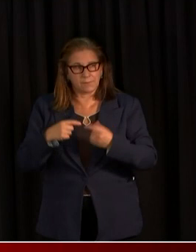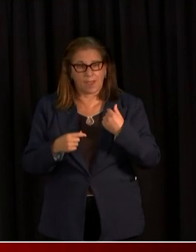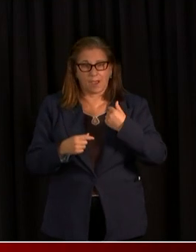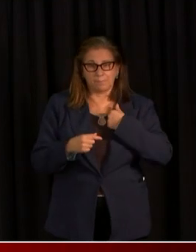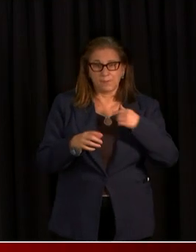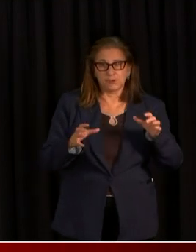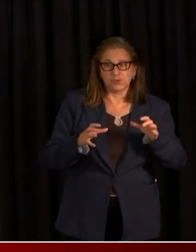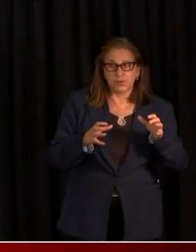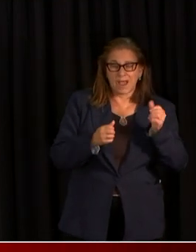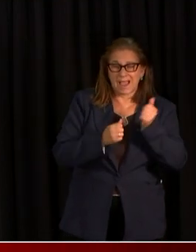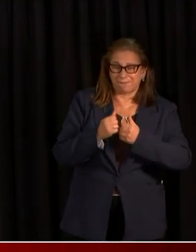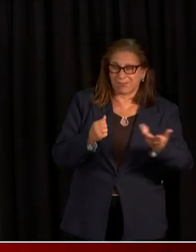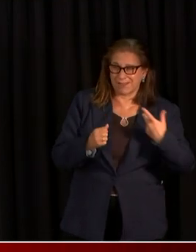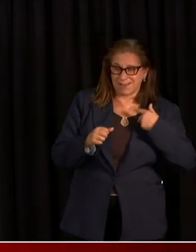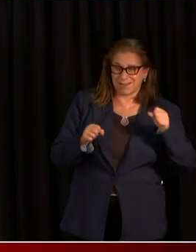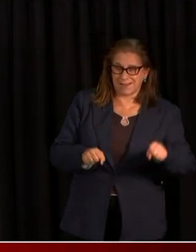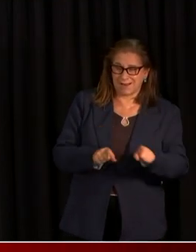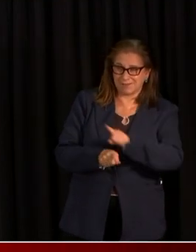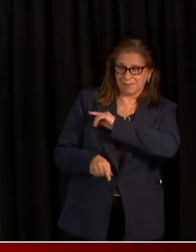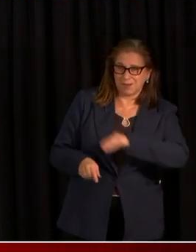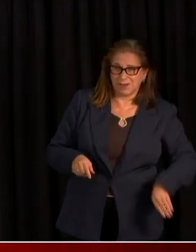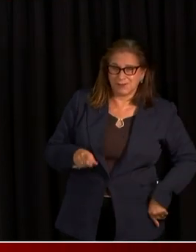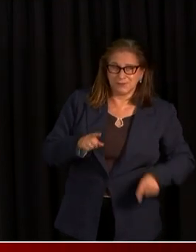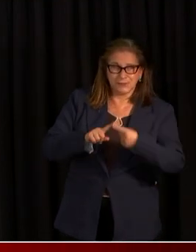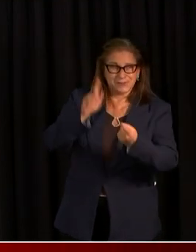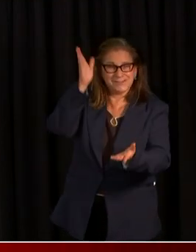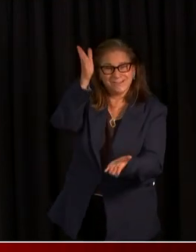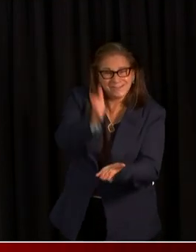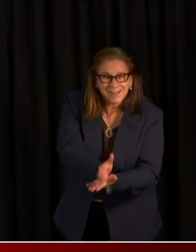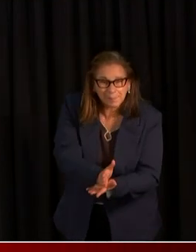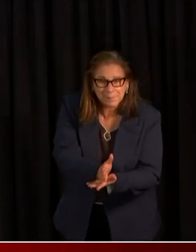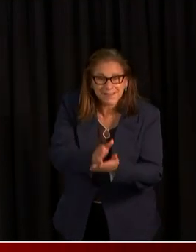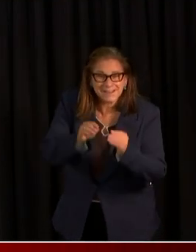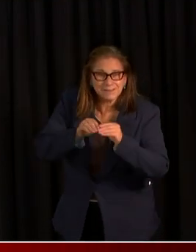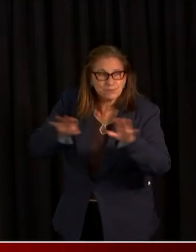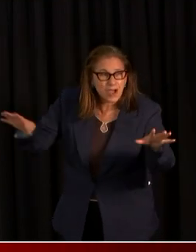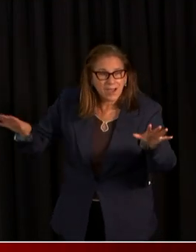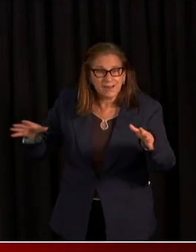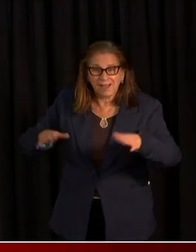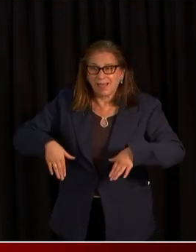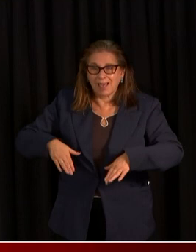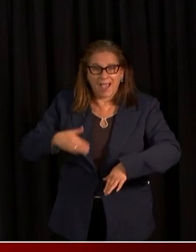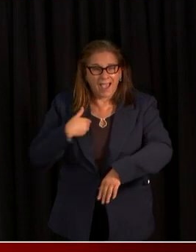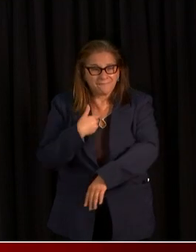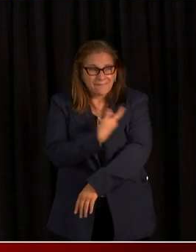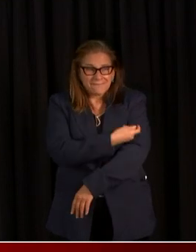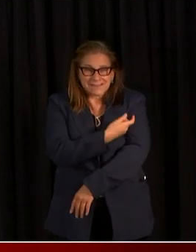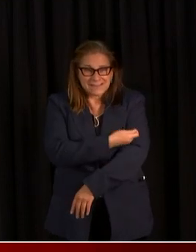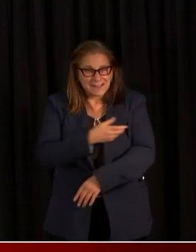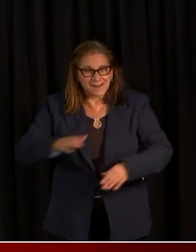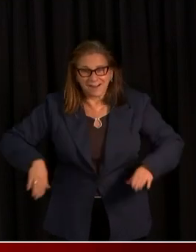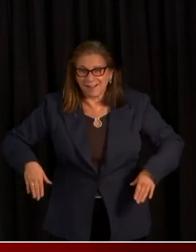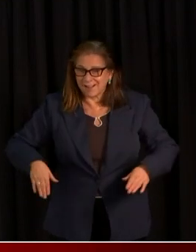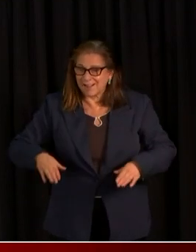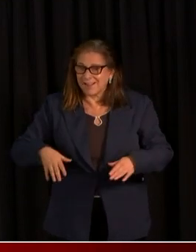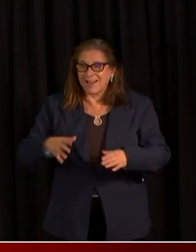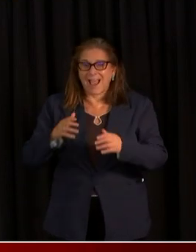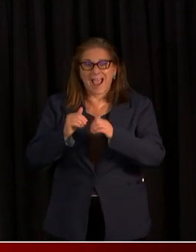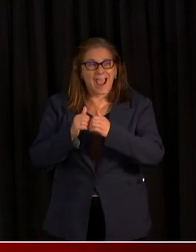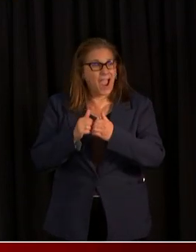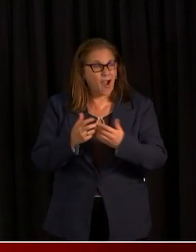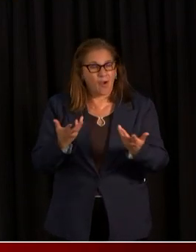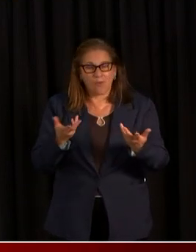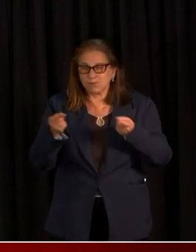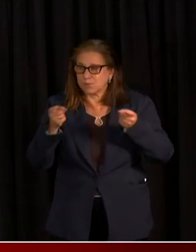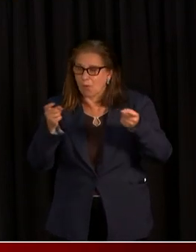the spread of the virus. We know that without a vaccine or a cure for COVID, we have to continue to